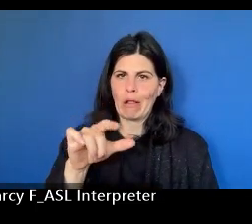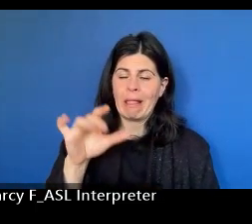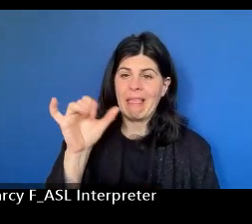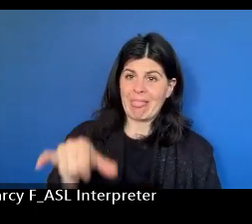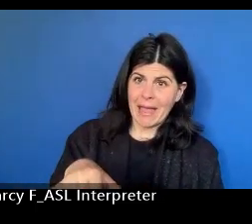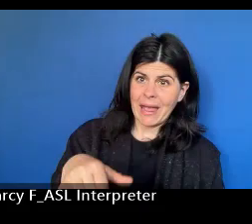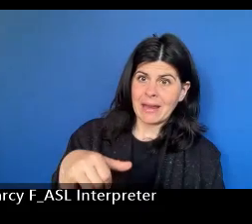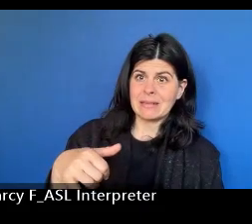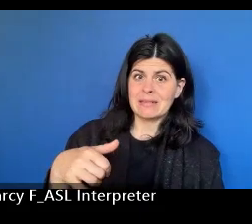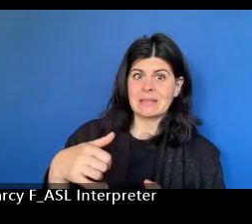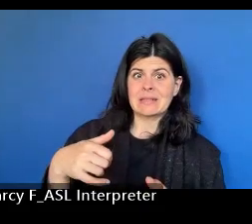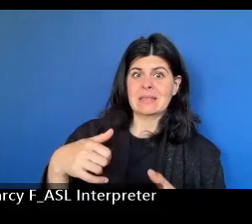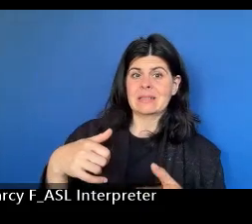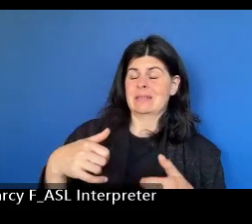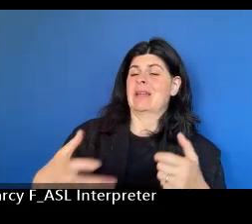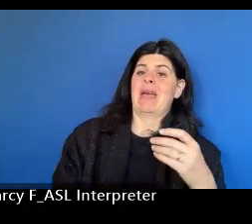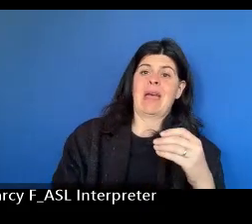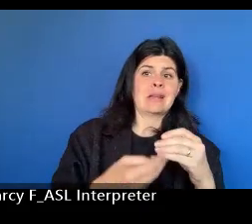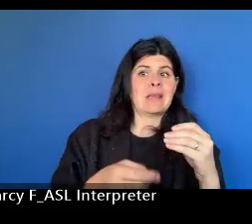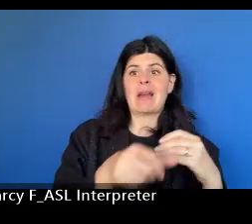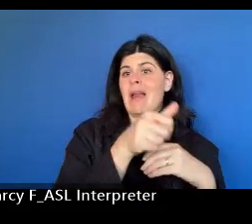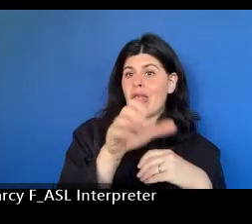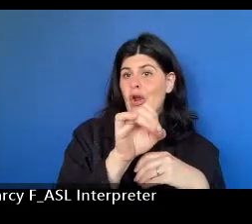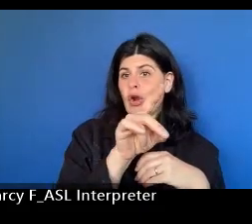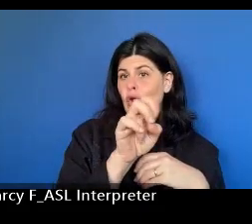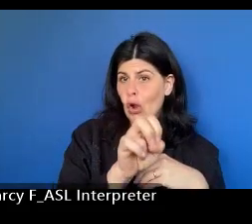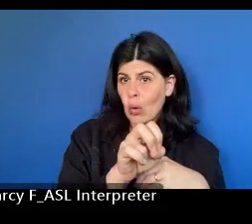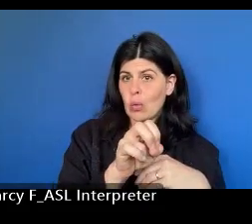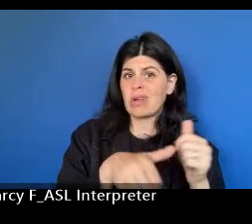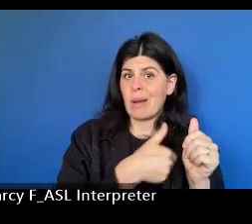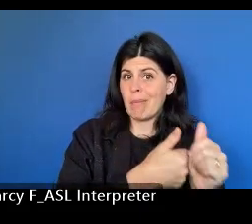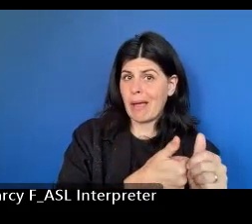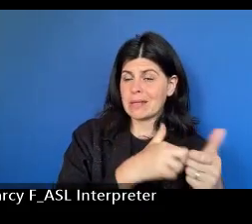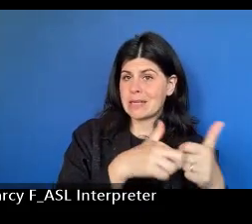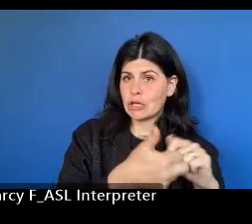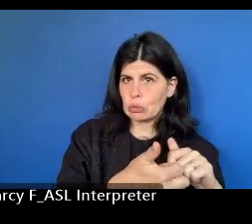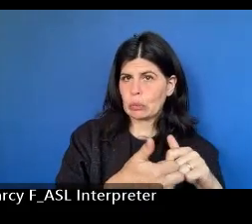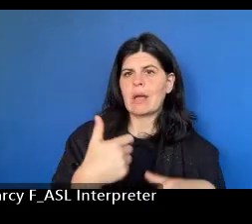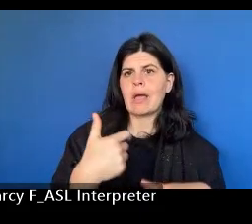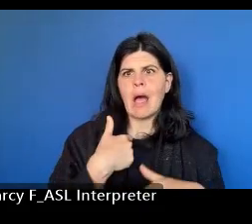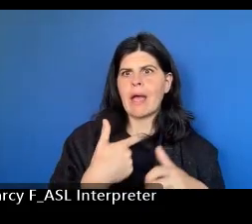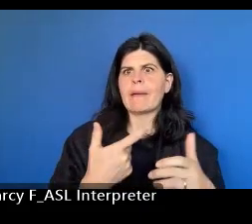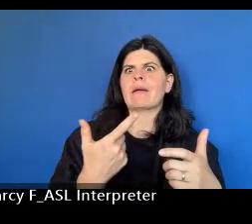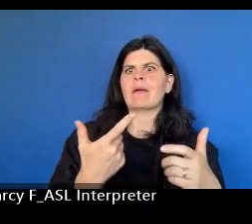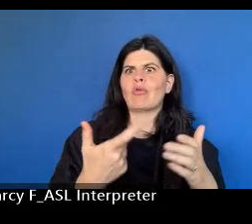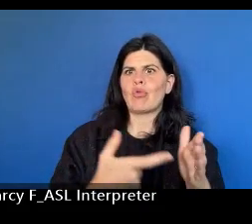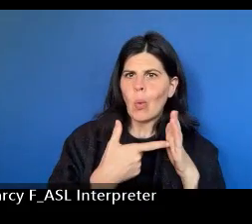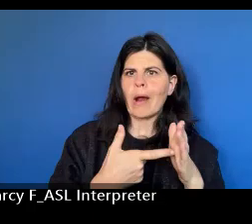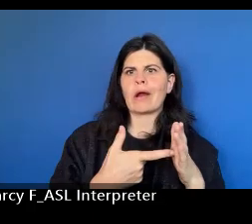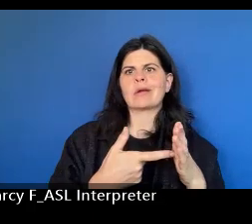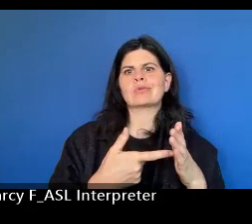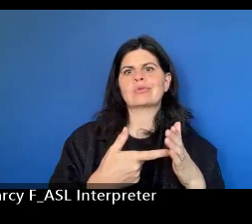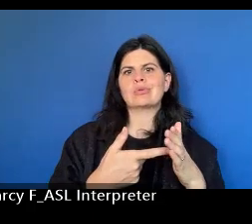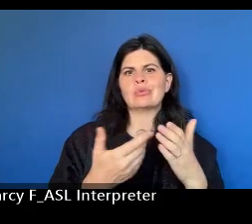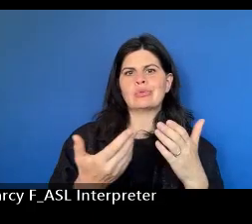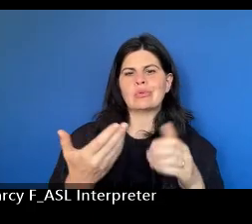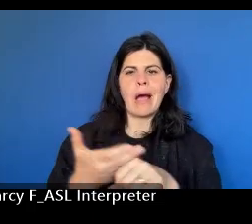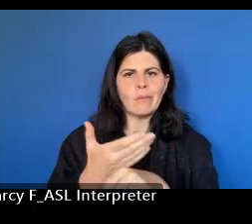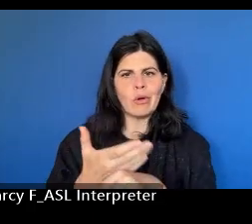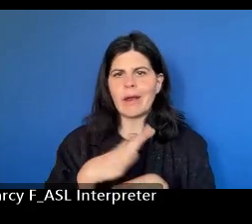panel triggers another building code compliance issue where I would be required to upgrade all of